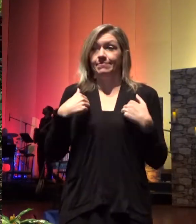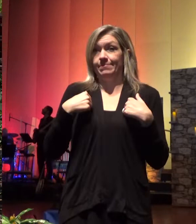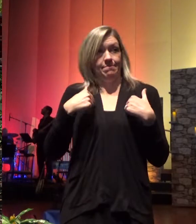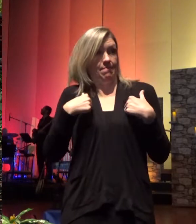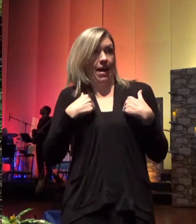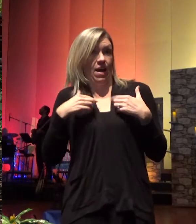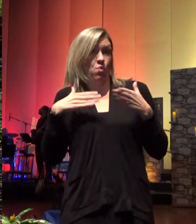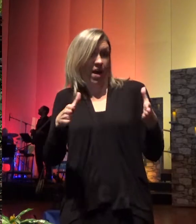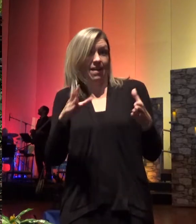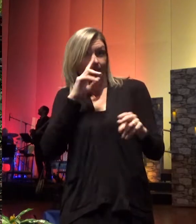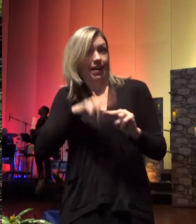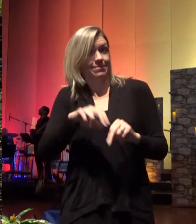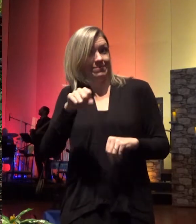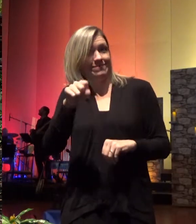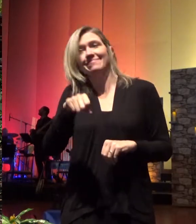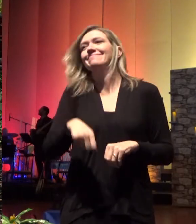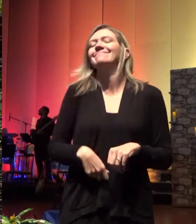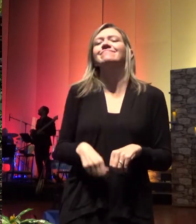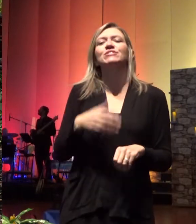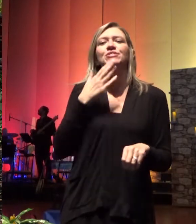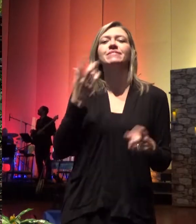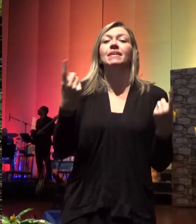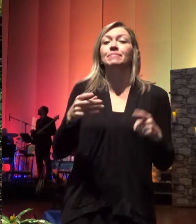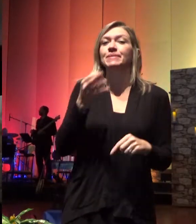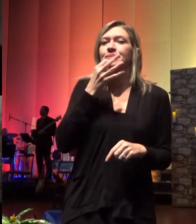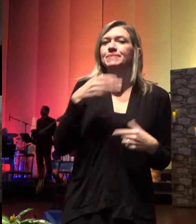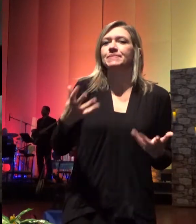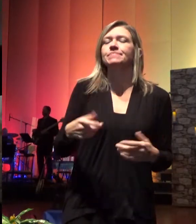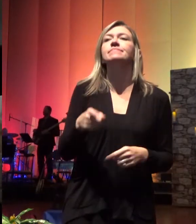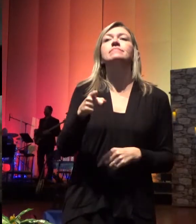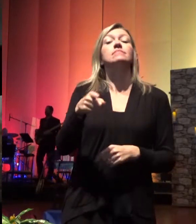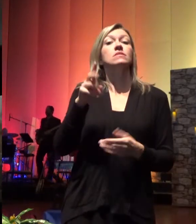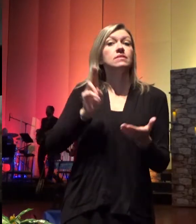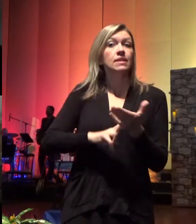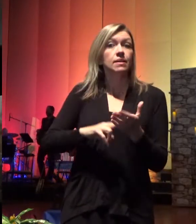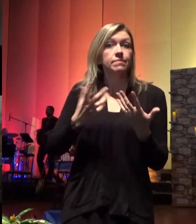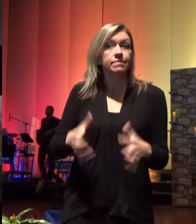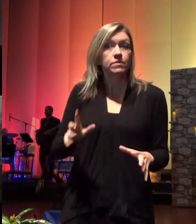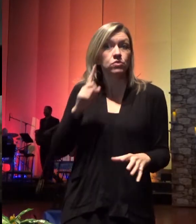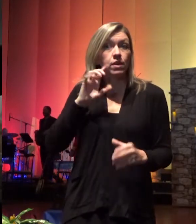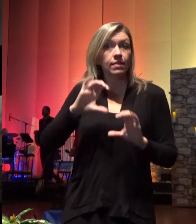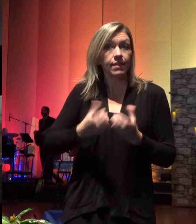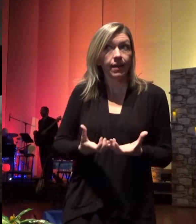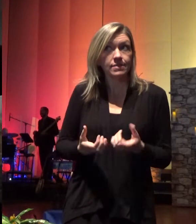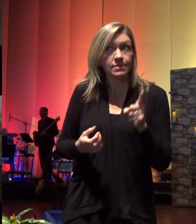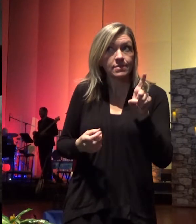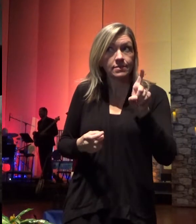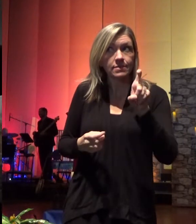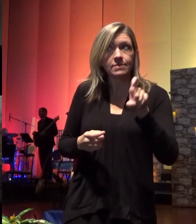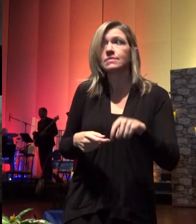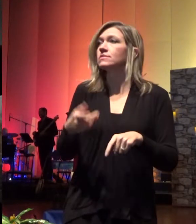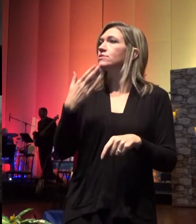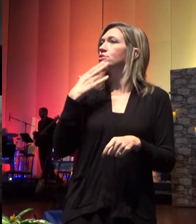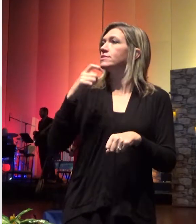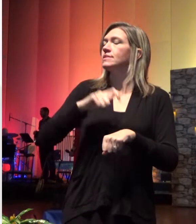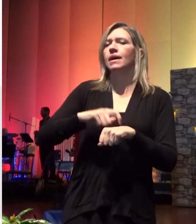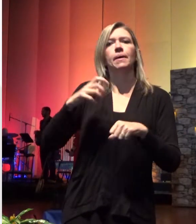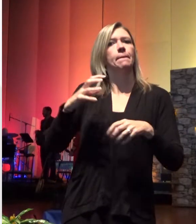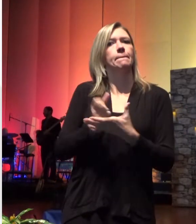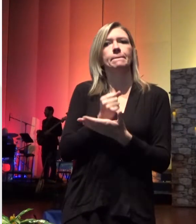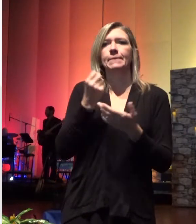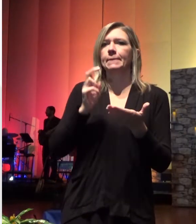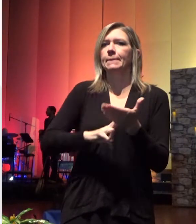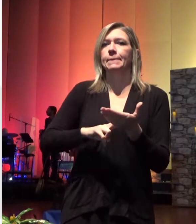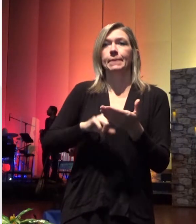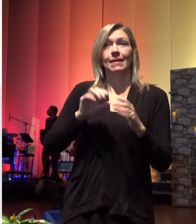it. That's good. Here's what's coming up. Have you signed up for a class yet? This is a great time to do so. Our